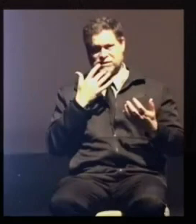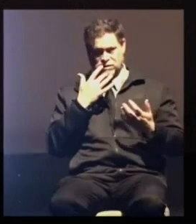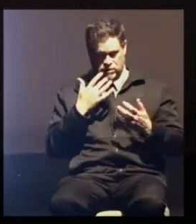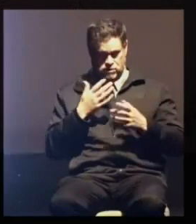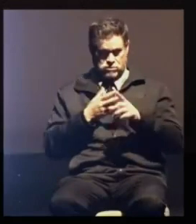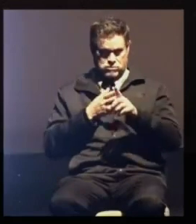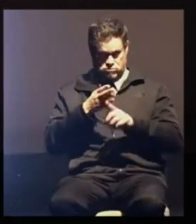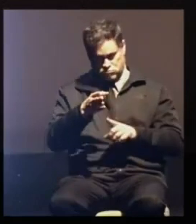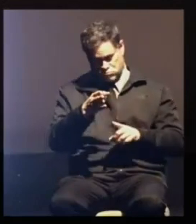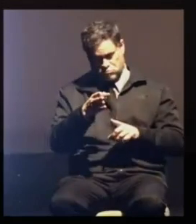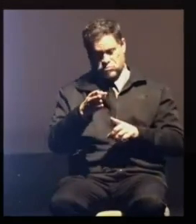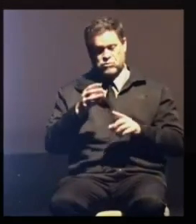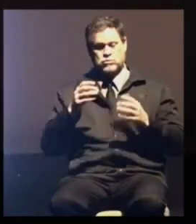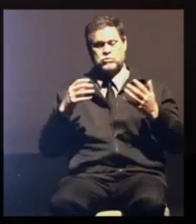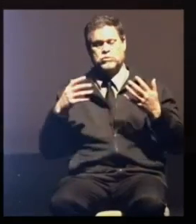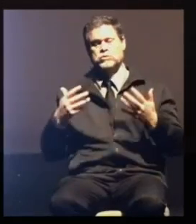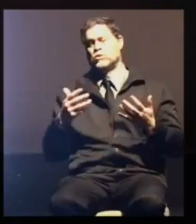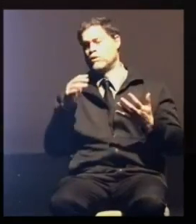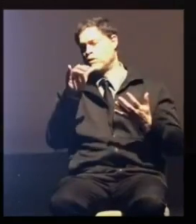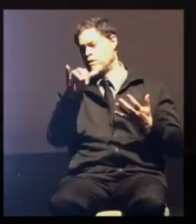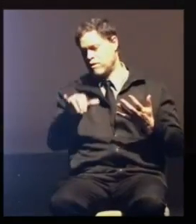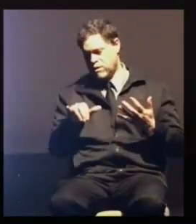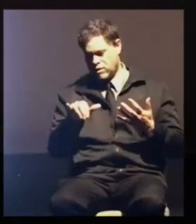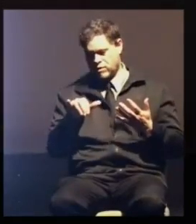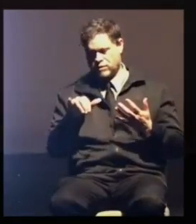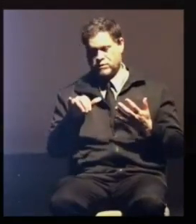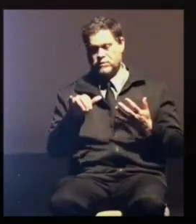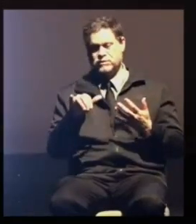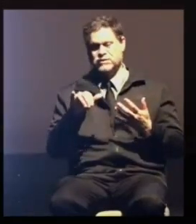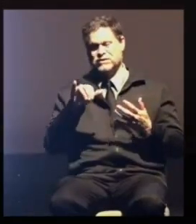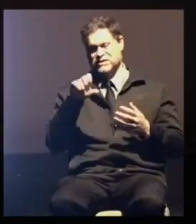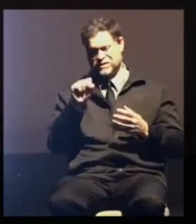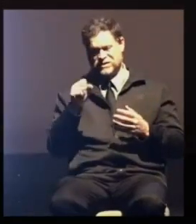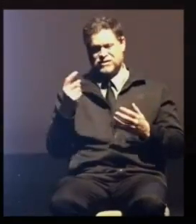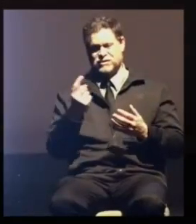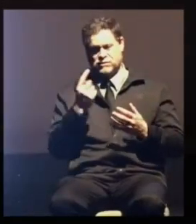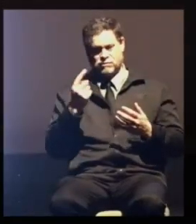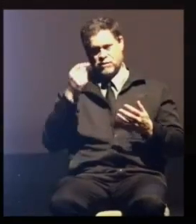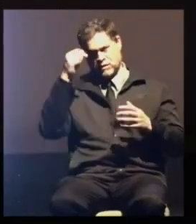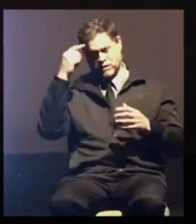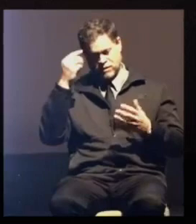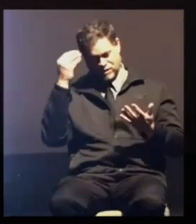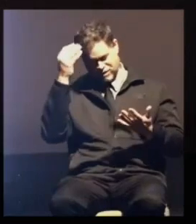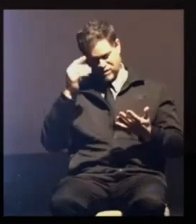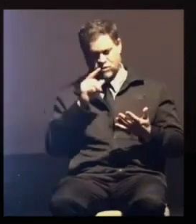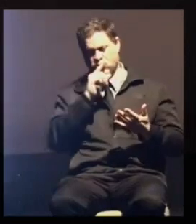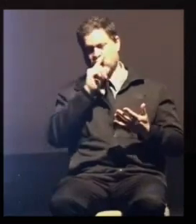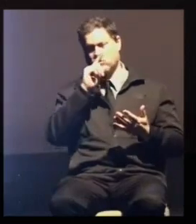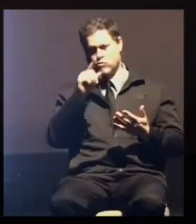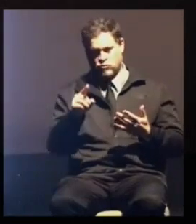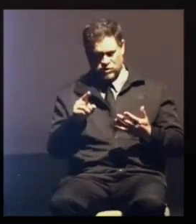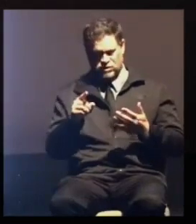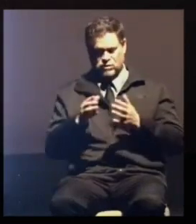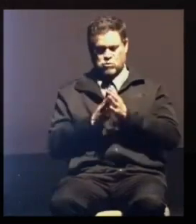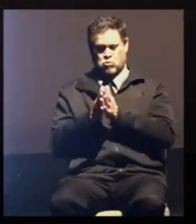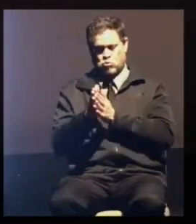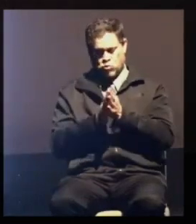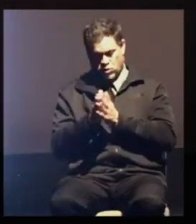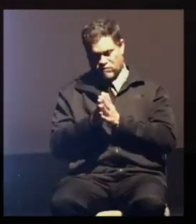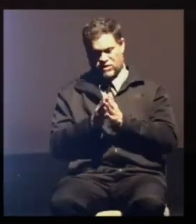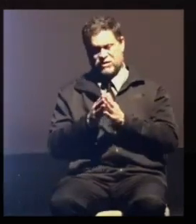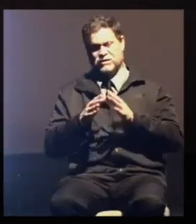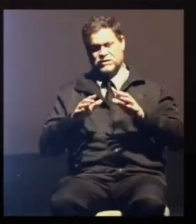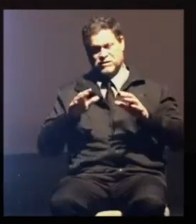in. So that is something I think that really does motivate these